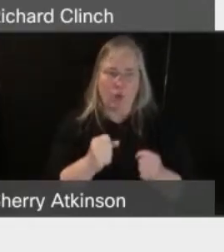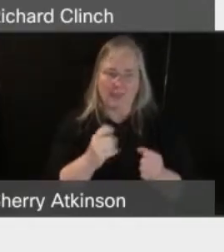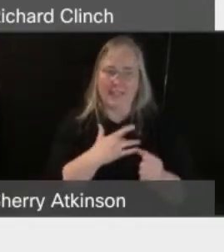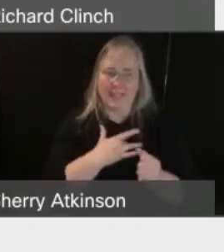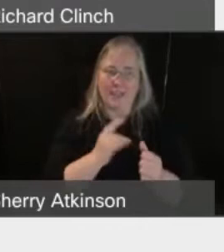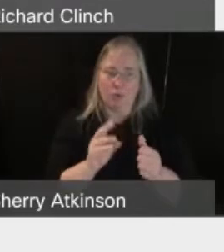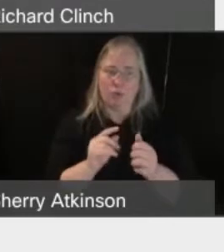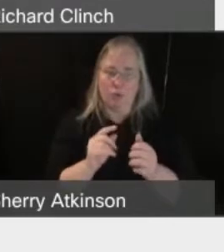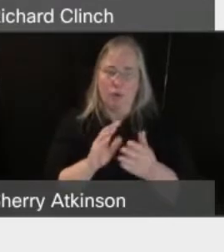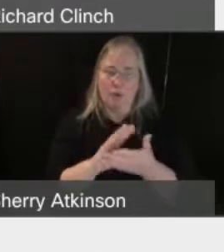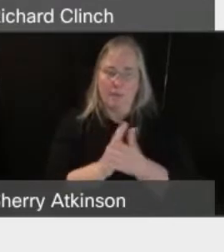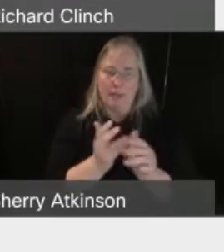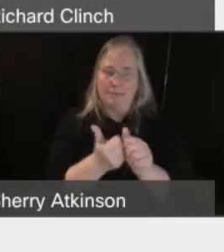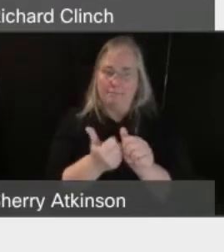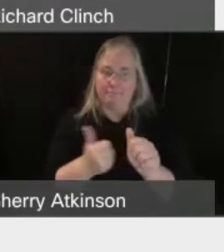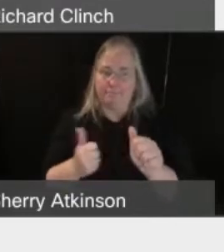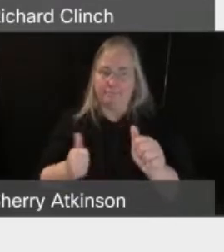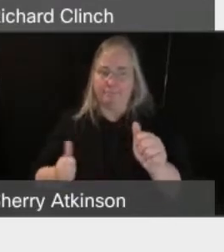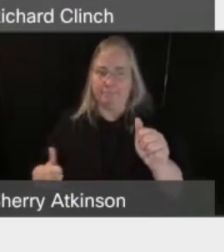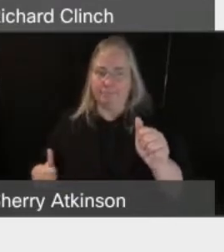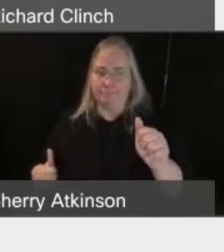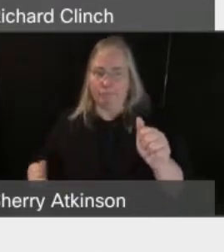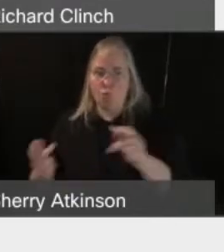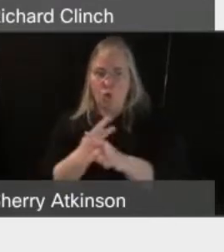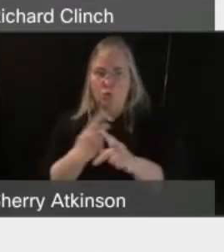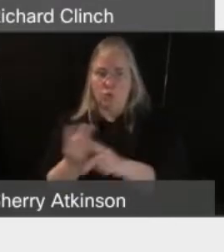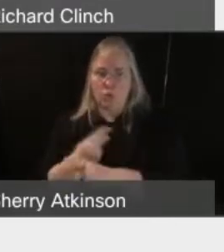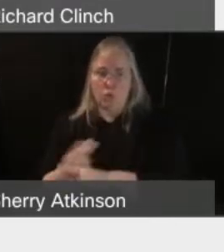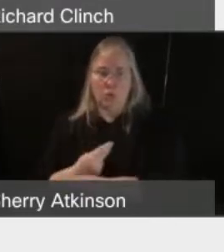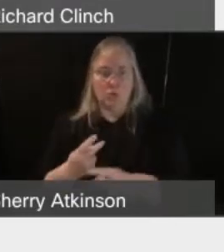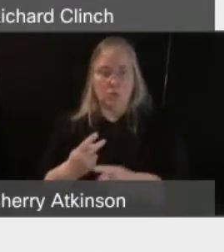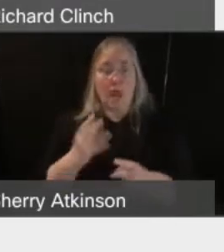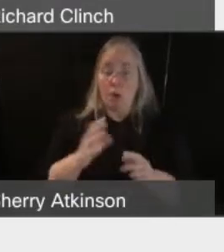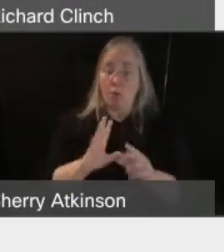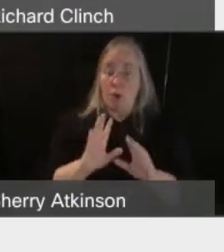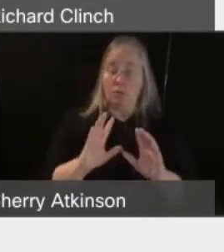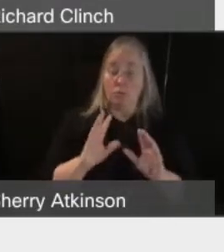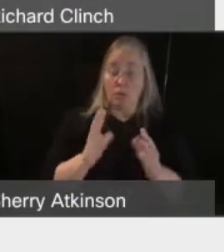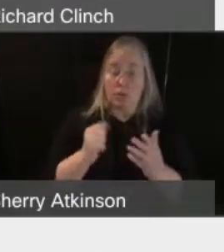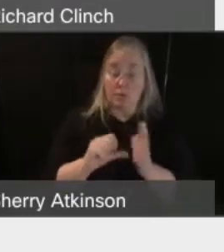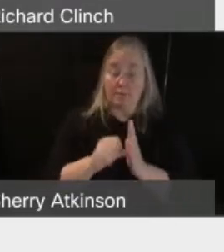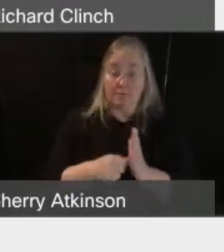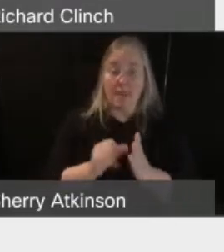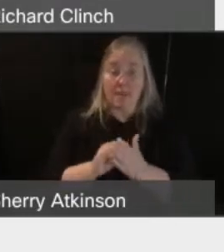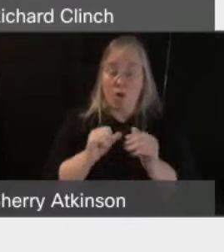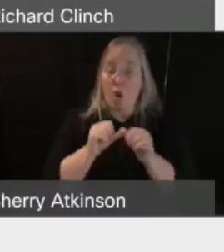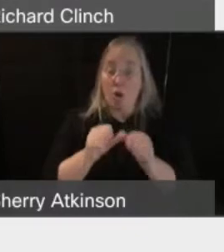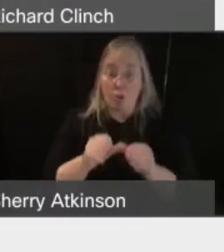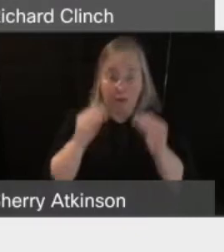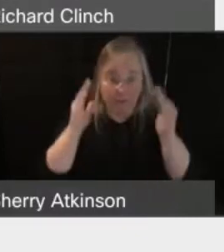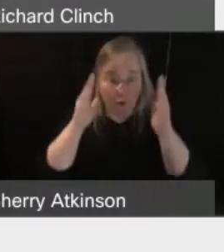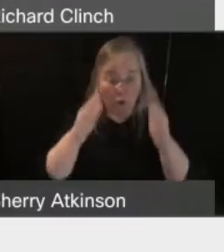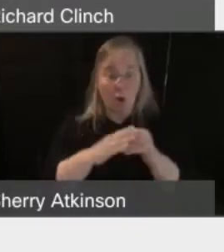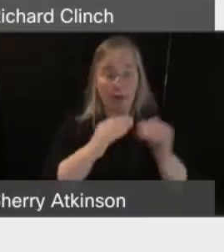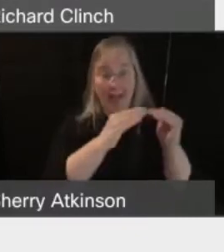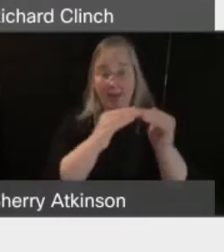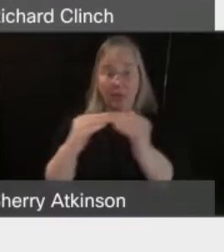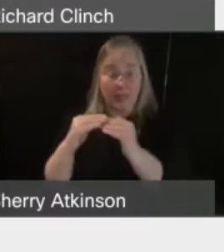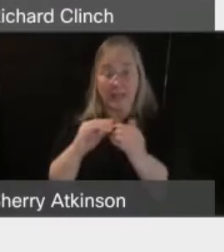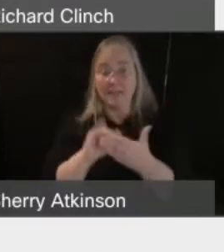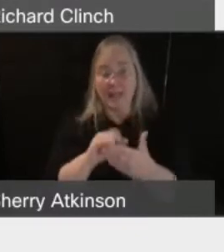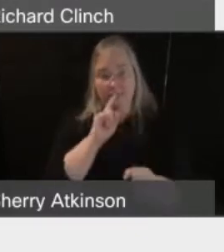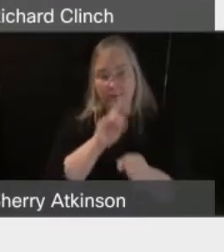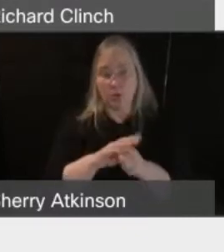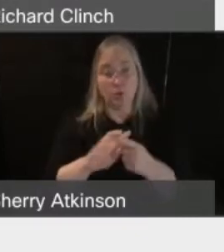Further illuminated in that area, what I want to amplify is the ongoing focus of equity as it is devoted to